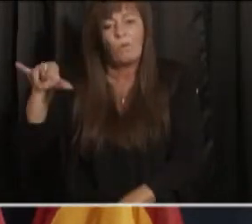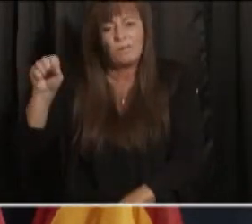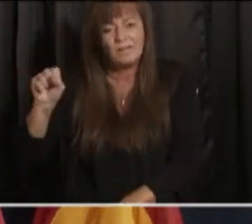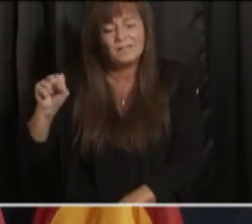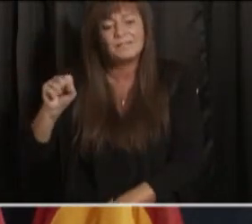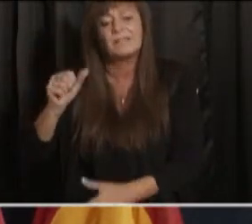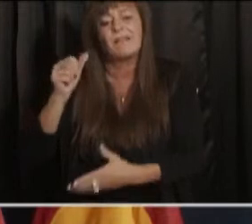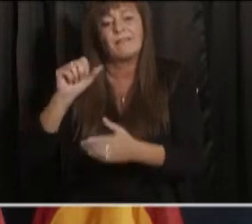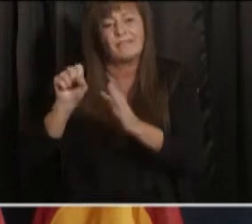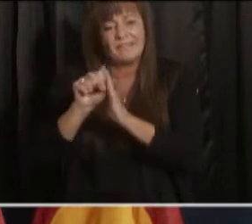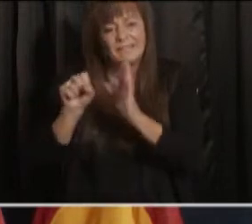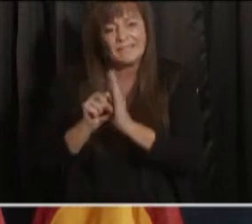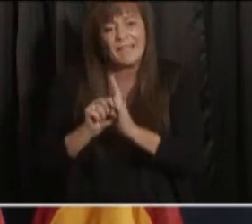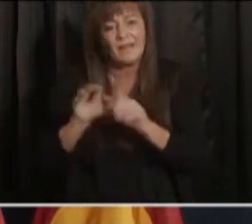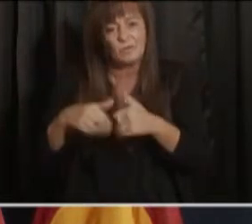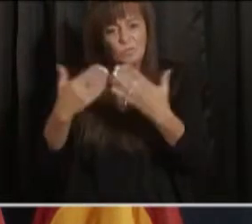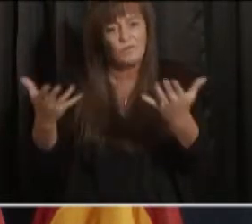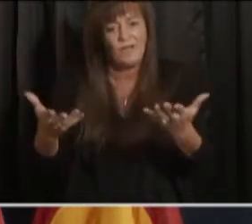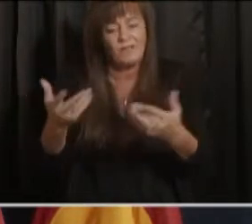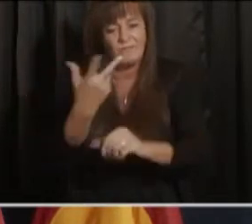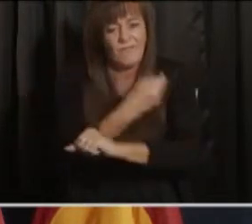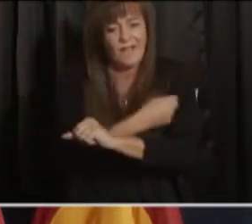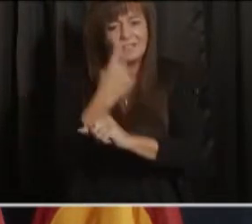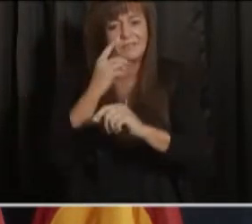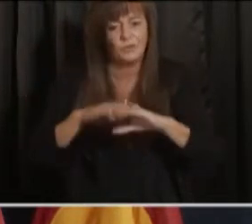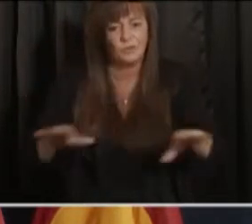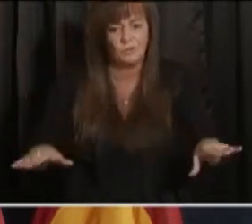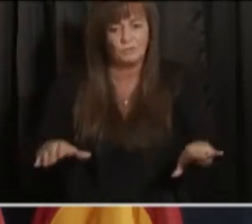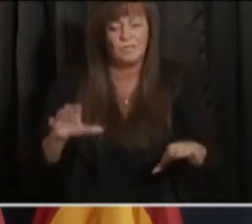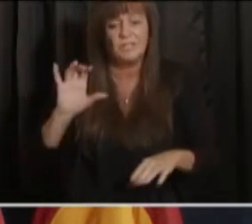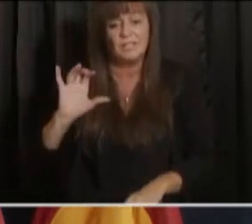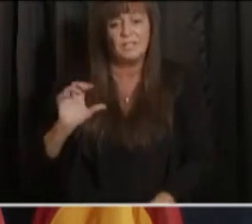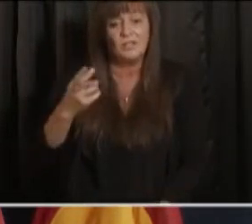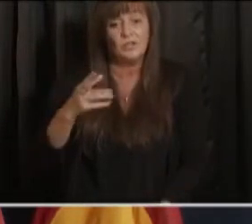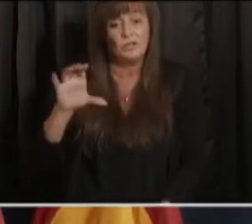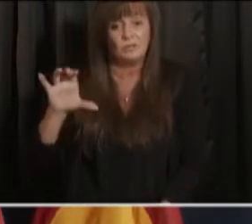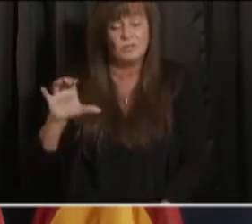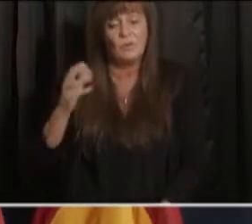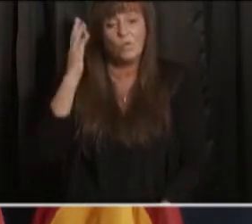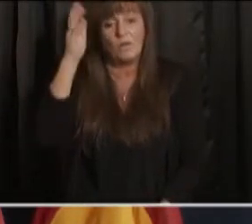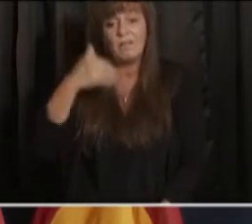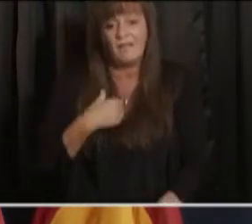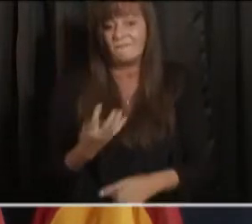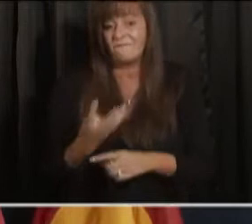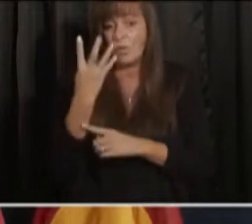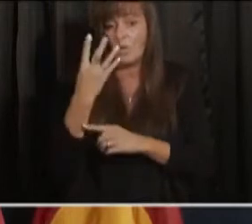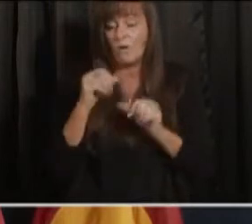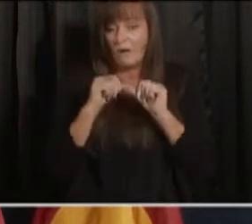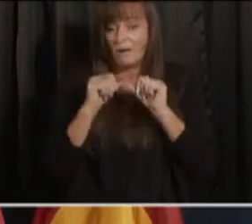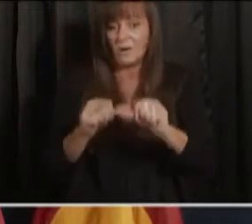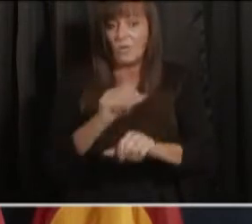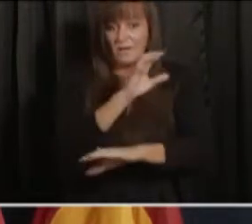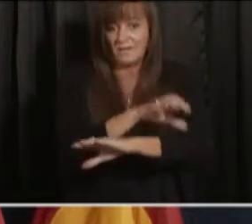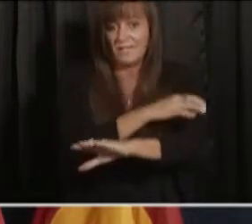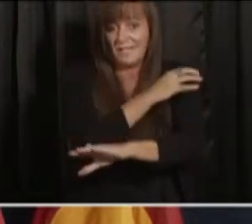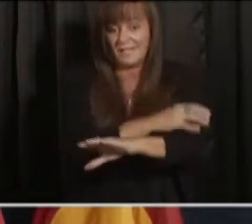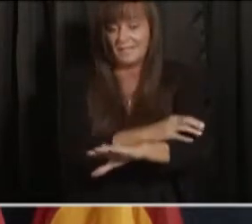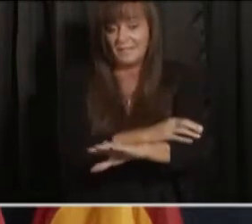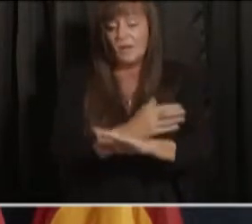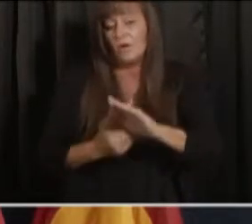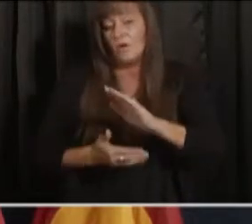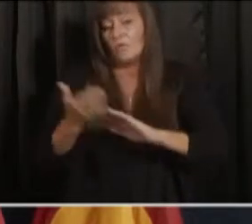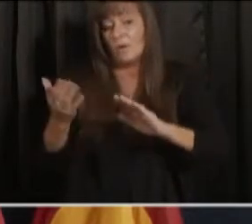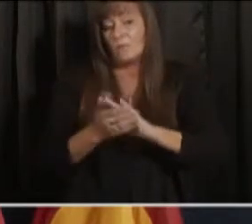receive this vaccine. Children's Hospital will be hosting 4 ongoing vaccine clinics run by this Colorado State Health